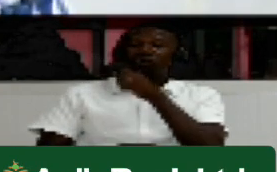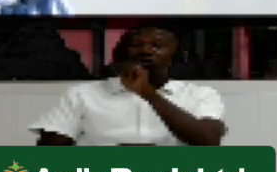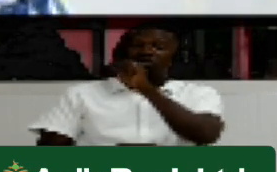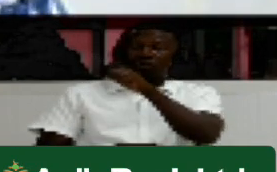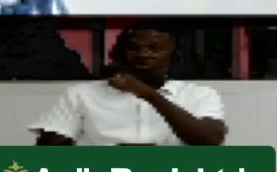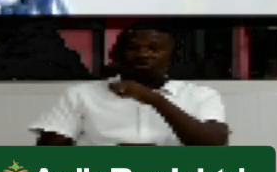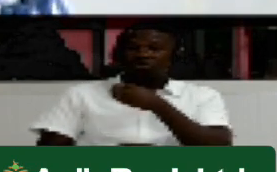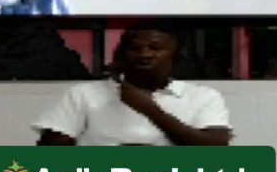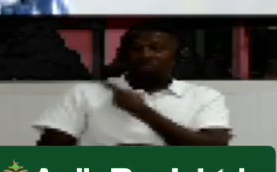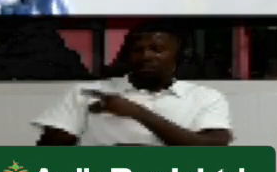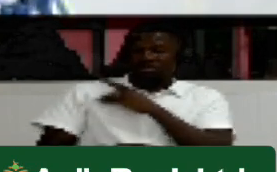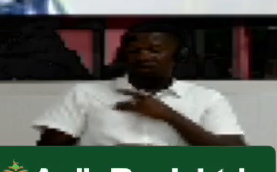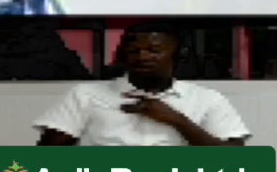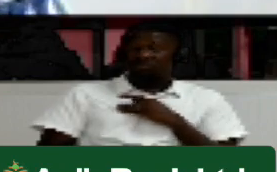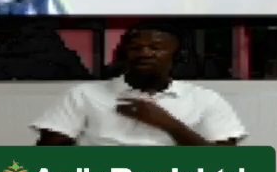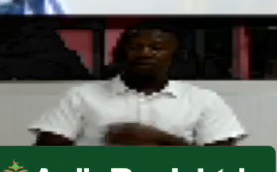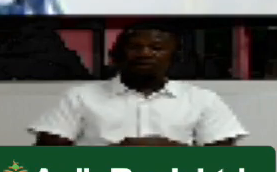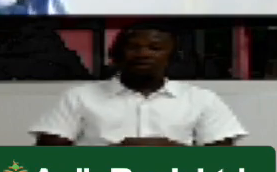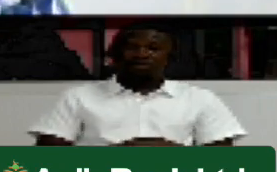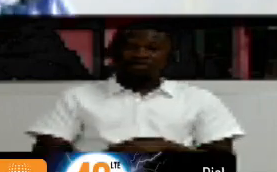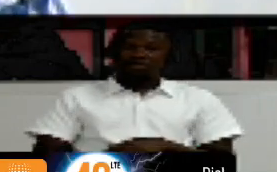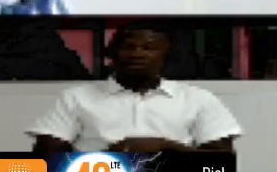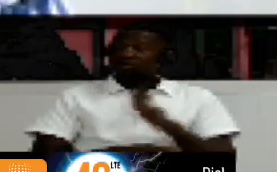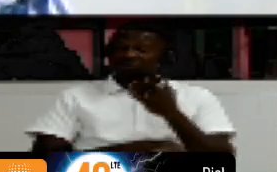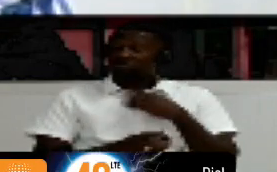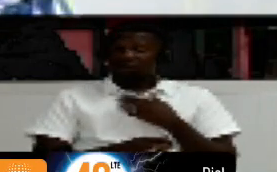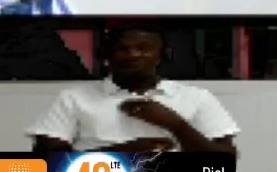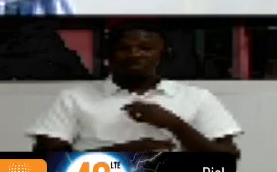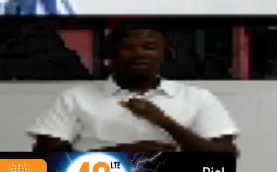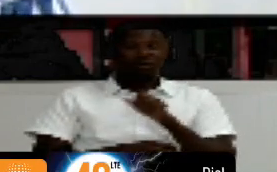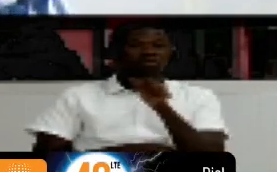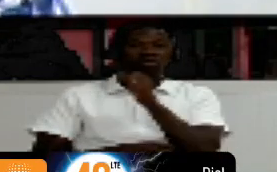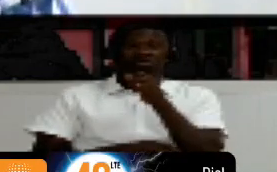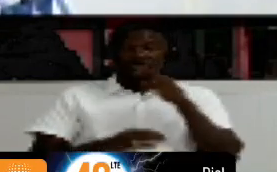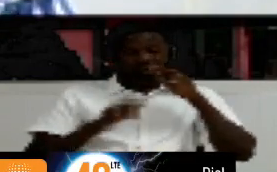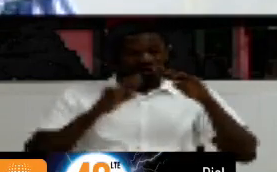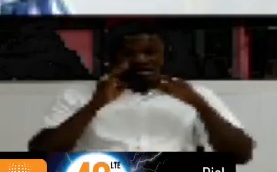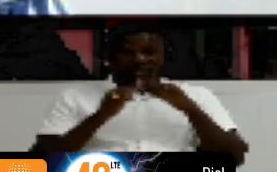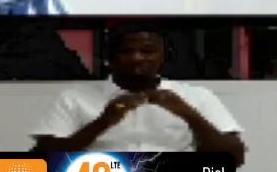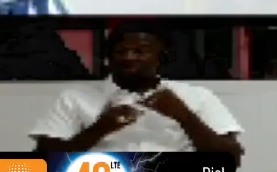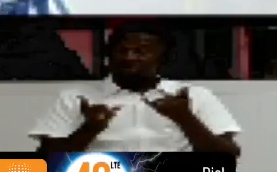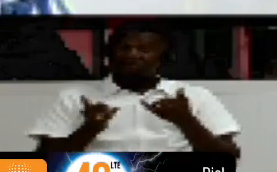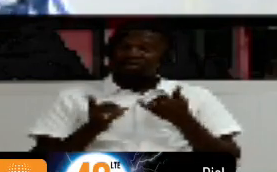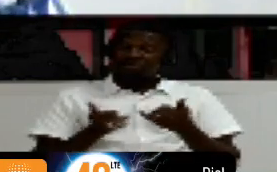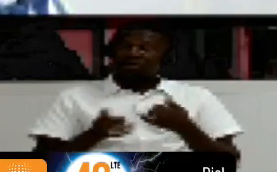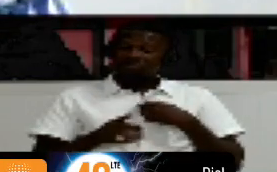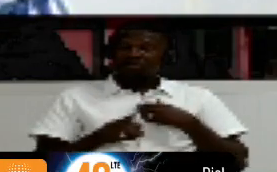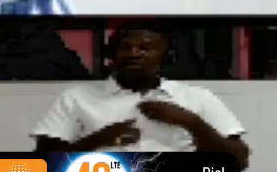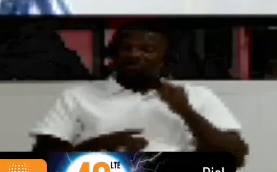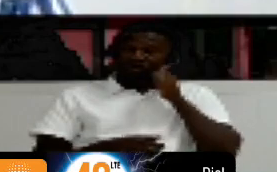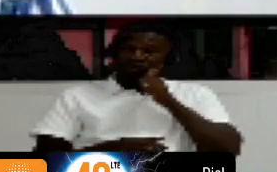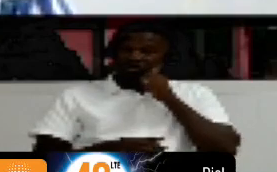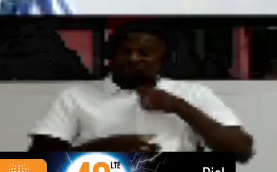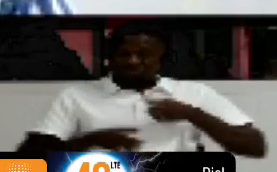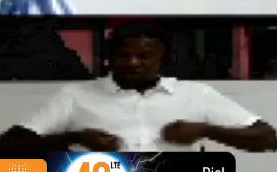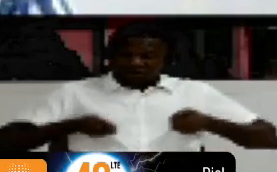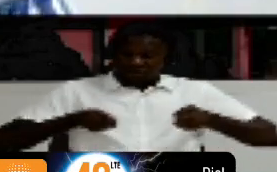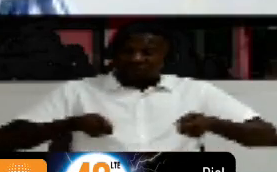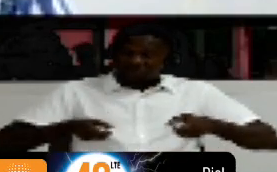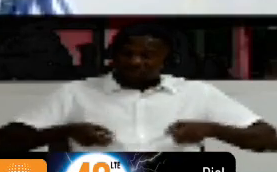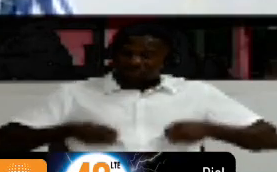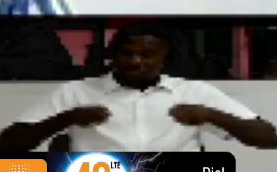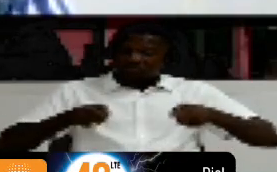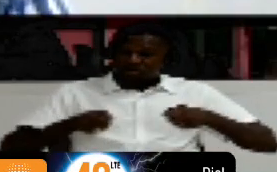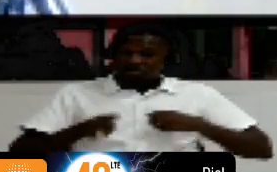It could have been another story. At least I am using crutches to walk to support myself. But if he did